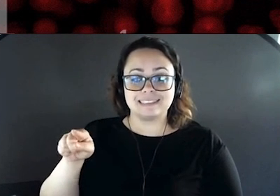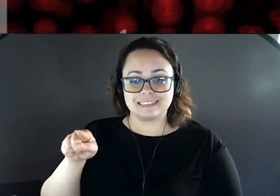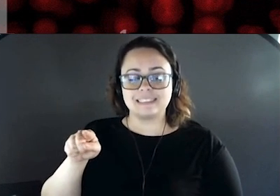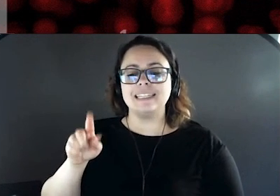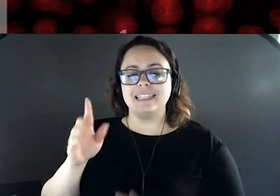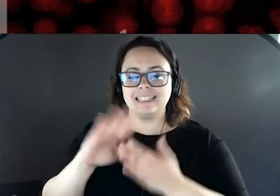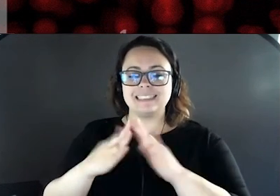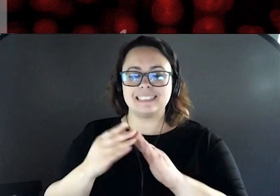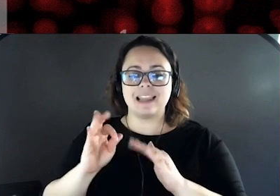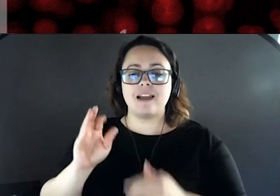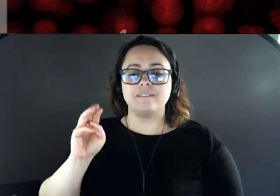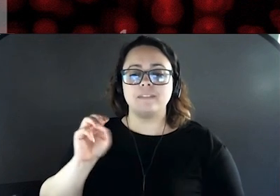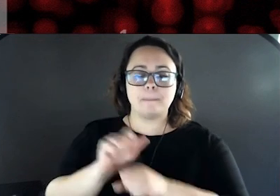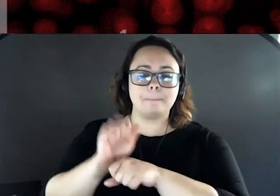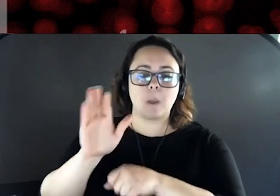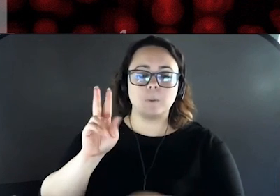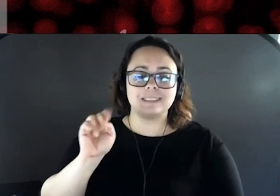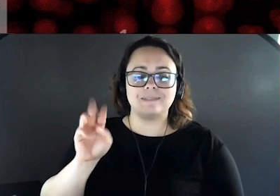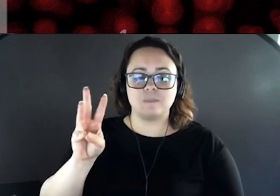the City of Mountain View.